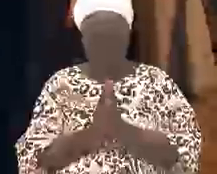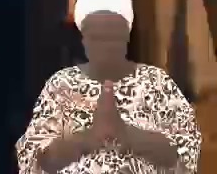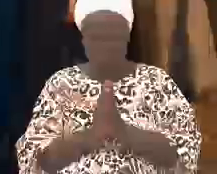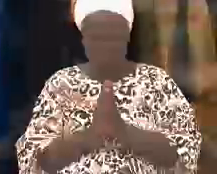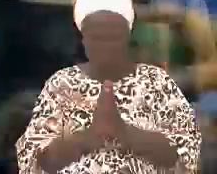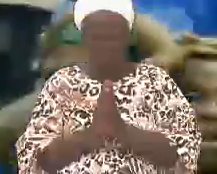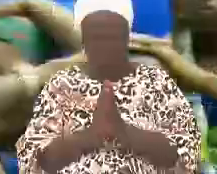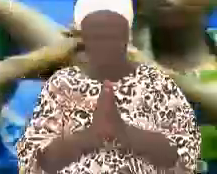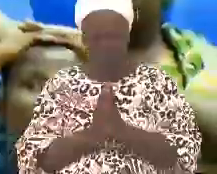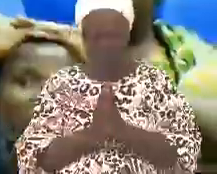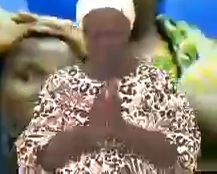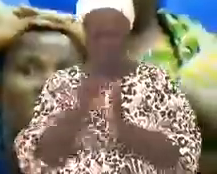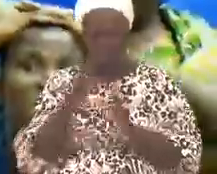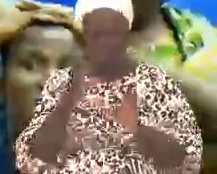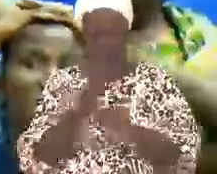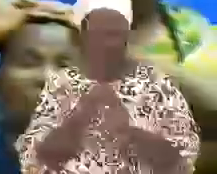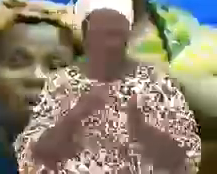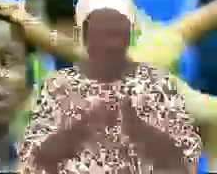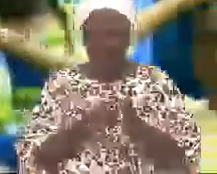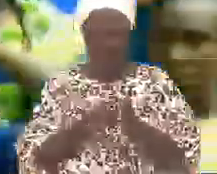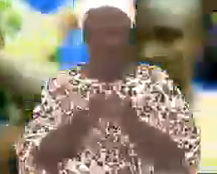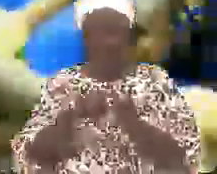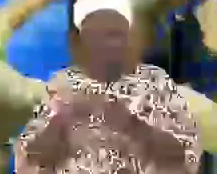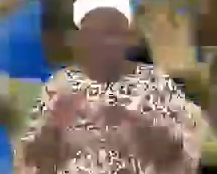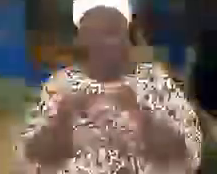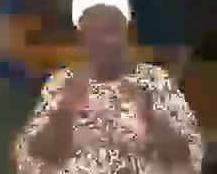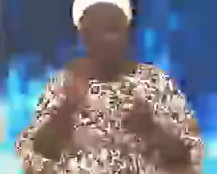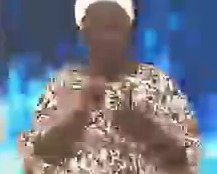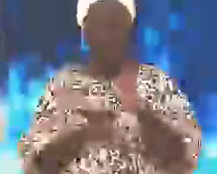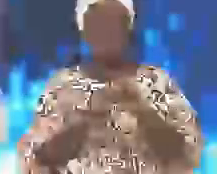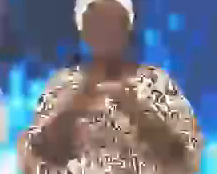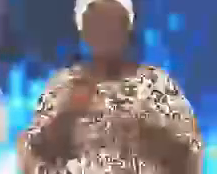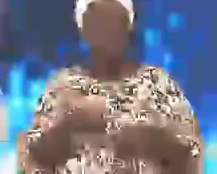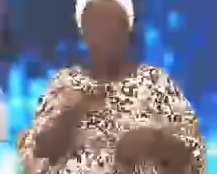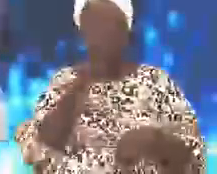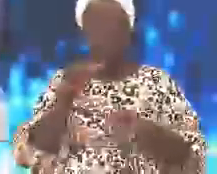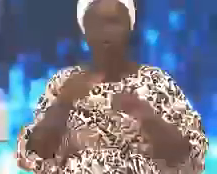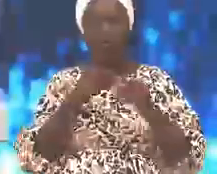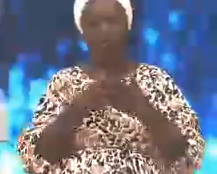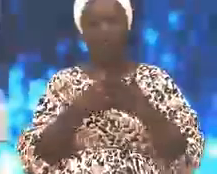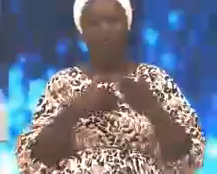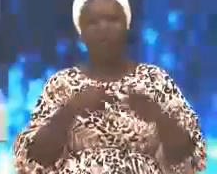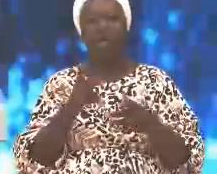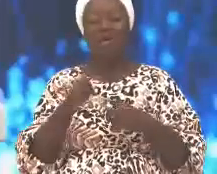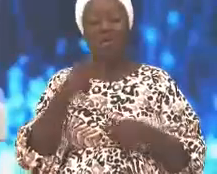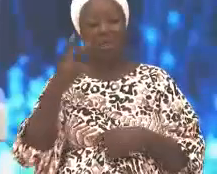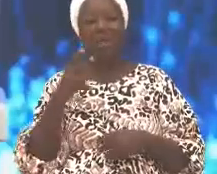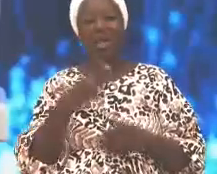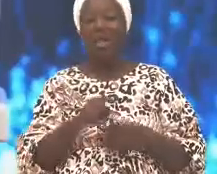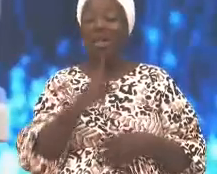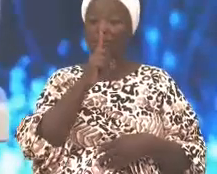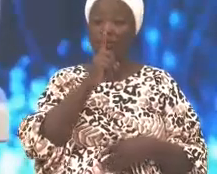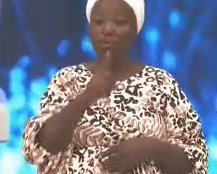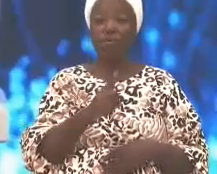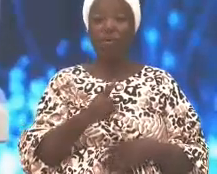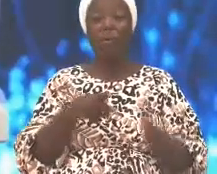You got it. You do what you could not do before, and you will see the definite